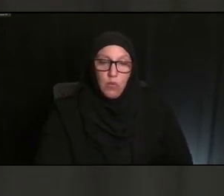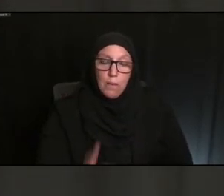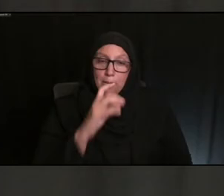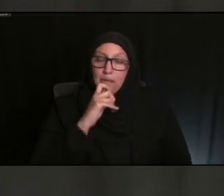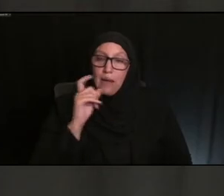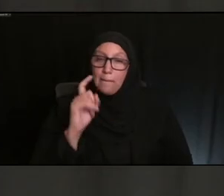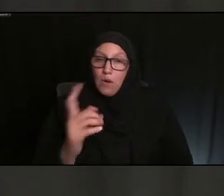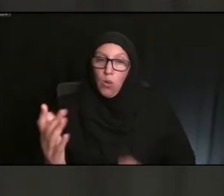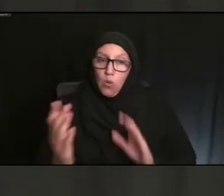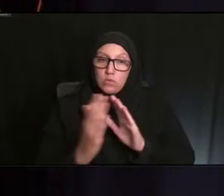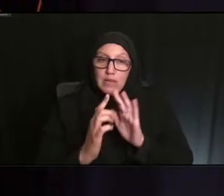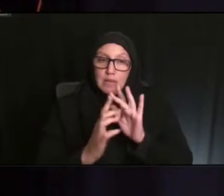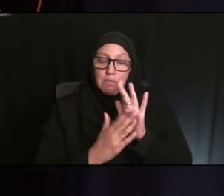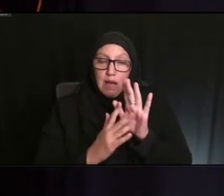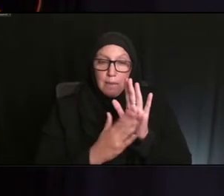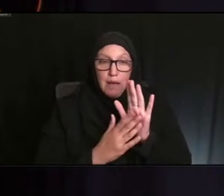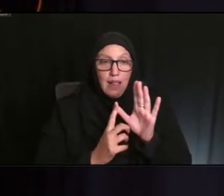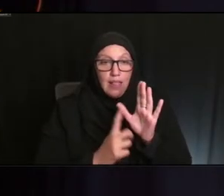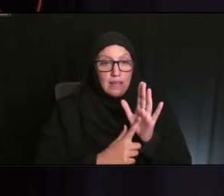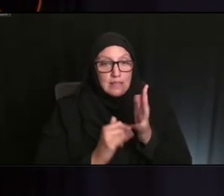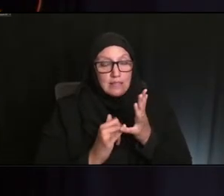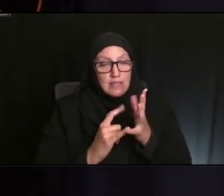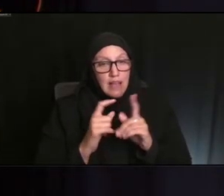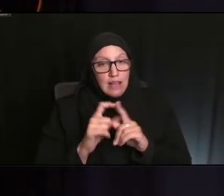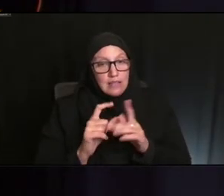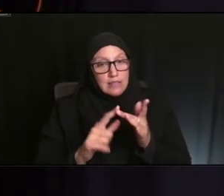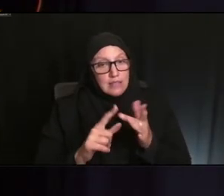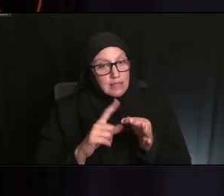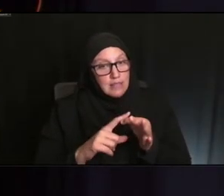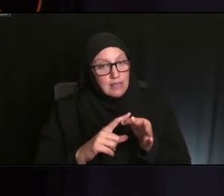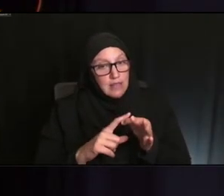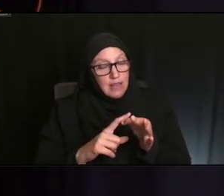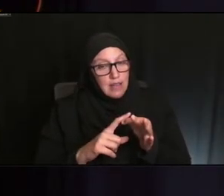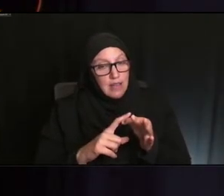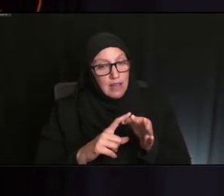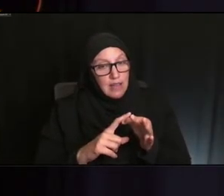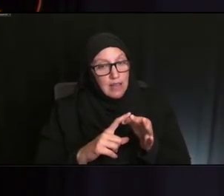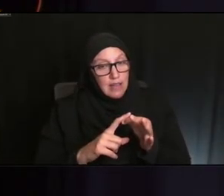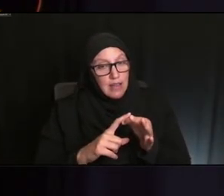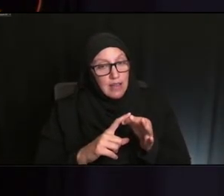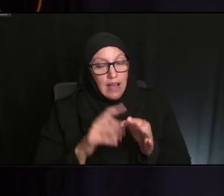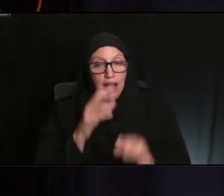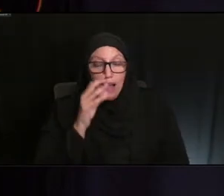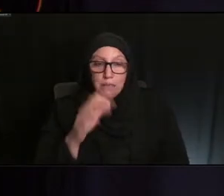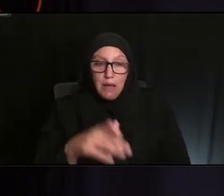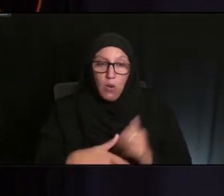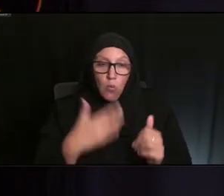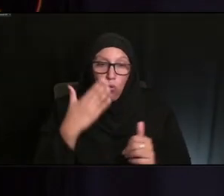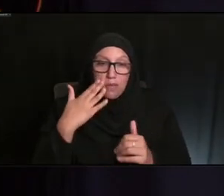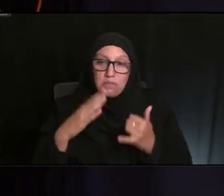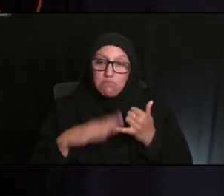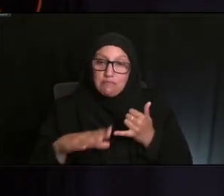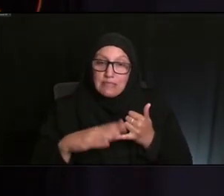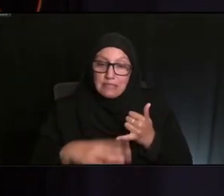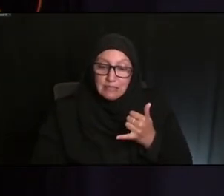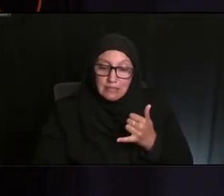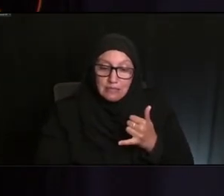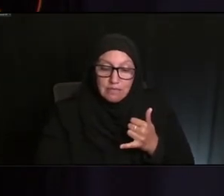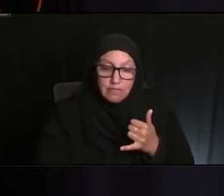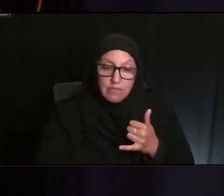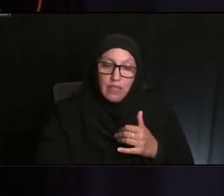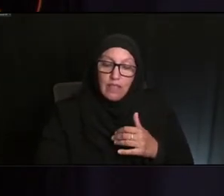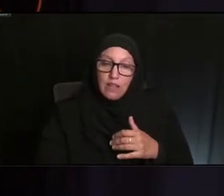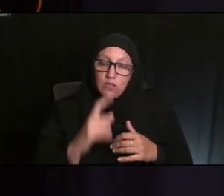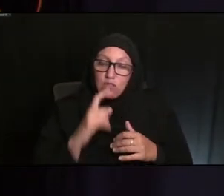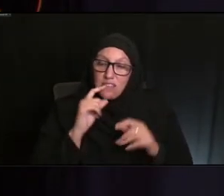ask him a question about a woman's monthly cycles. Something that simple. The narration, you know what it